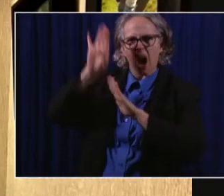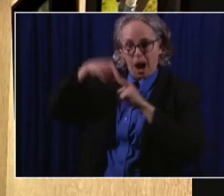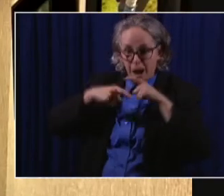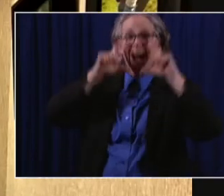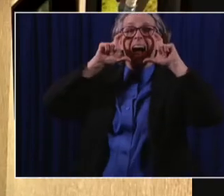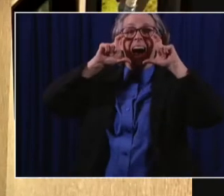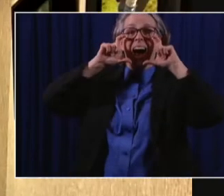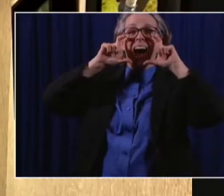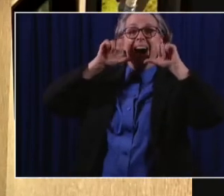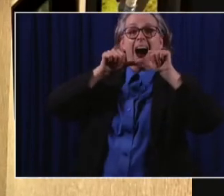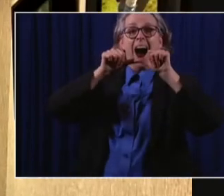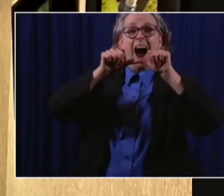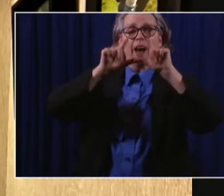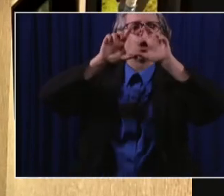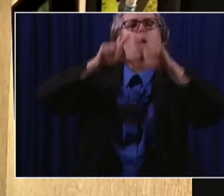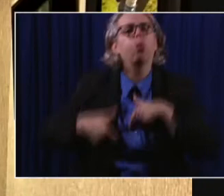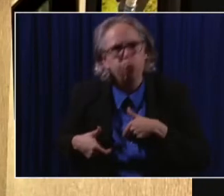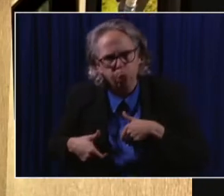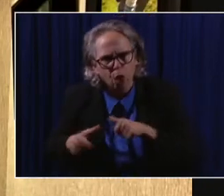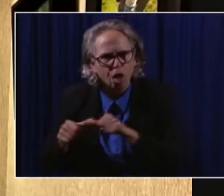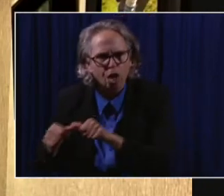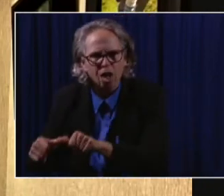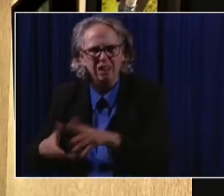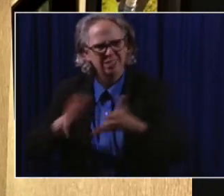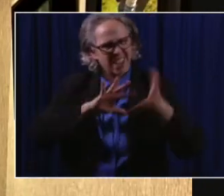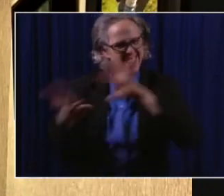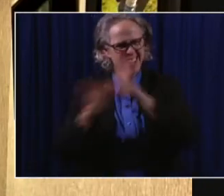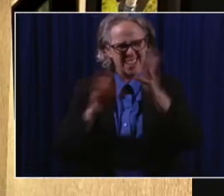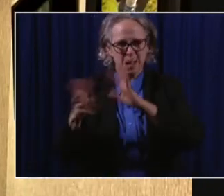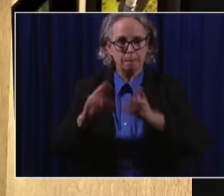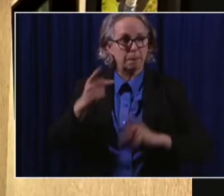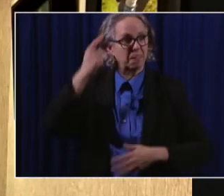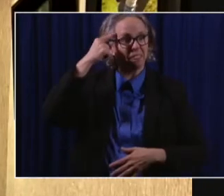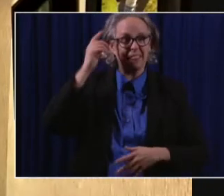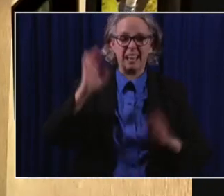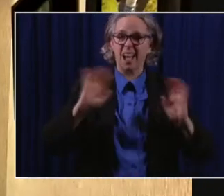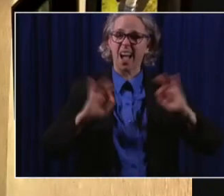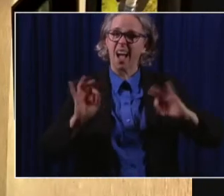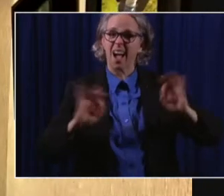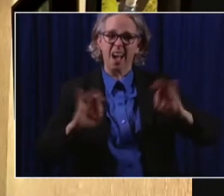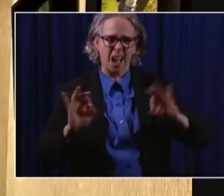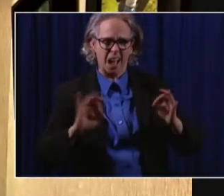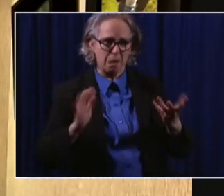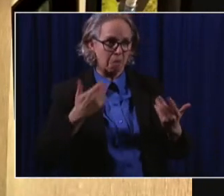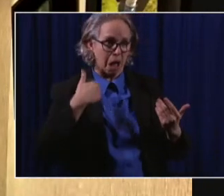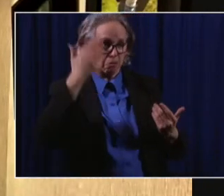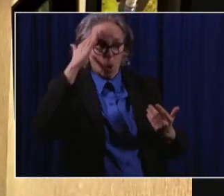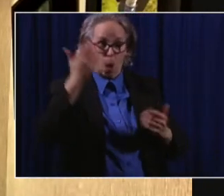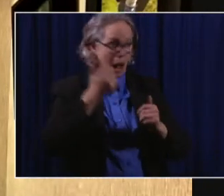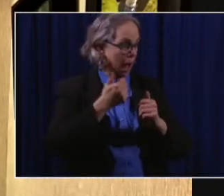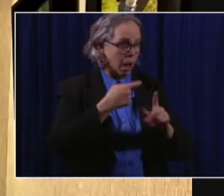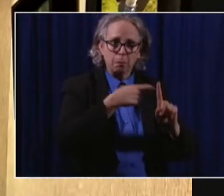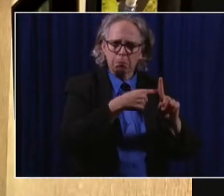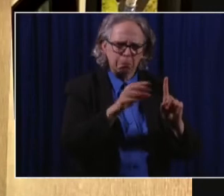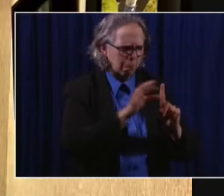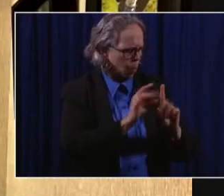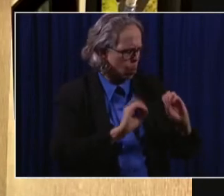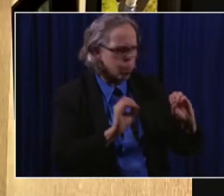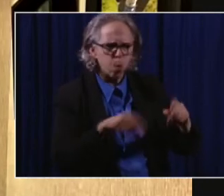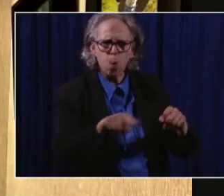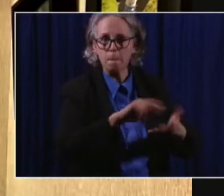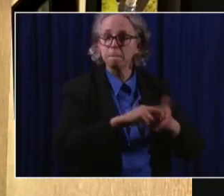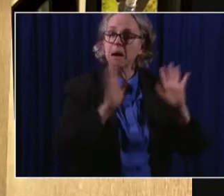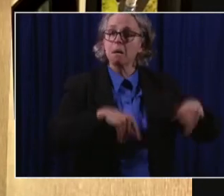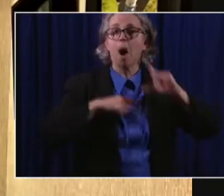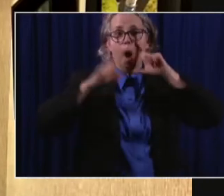while, anyone I know getting COVID-19. So maybe it's kind of gone. Maybe I can go back to doing what I was doing before, or doing the things that I